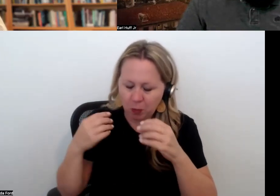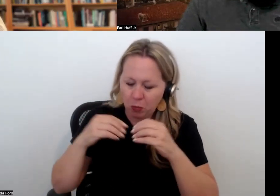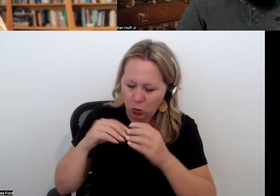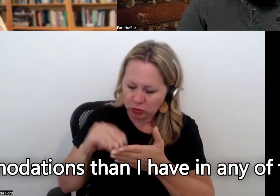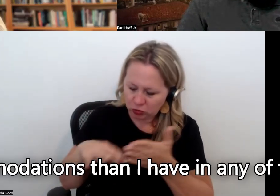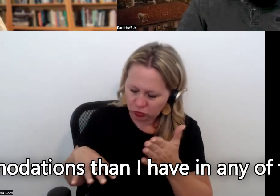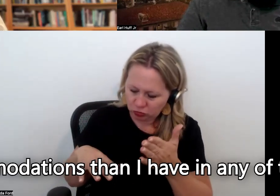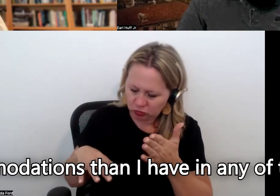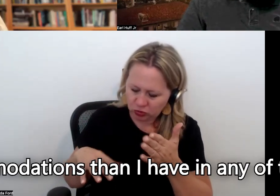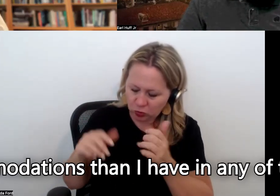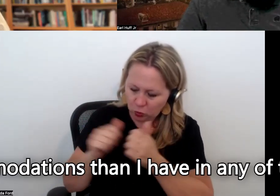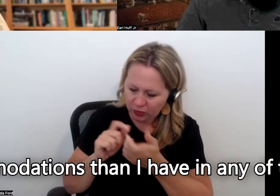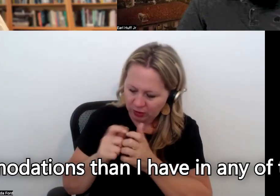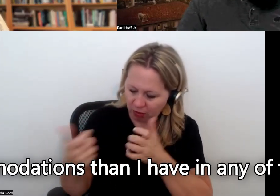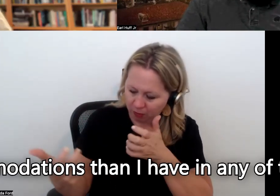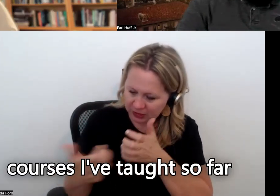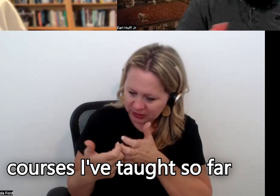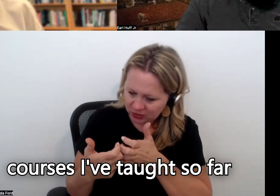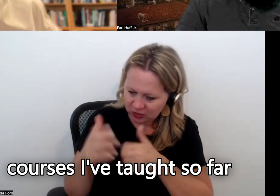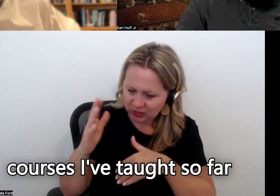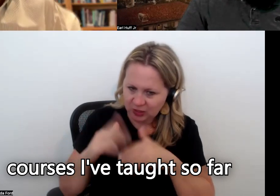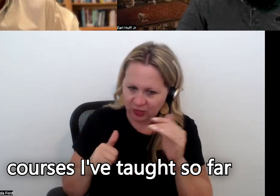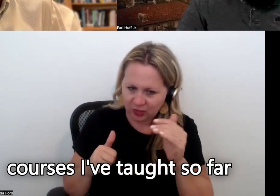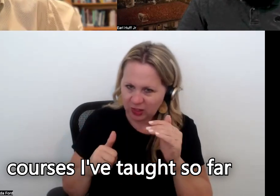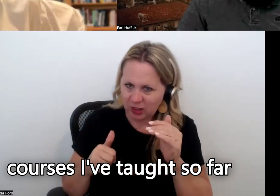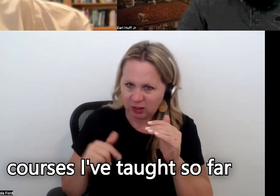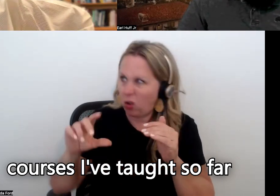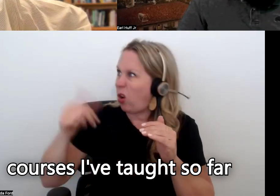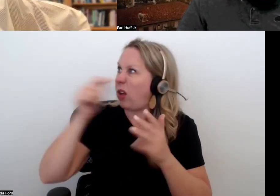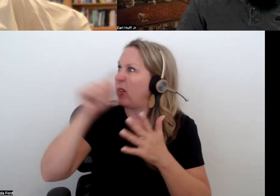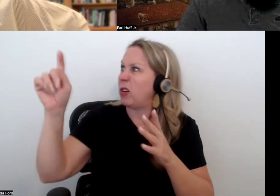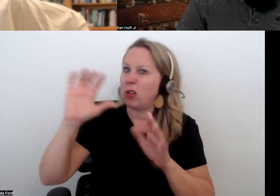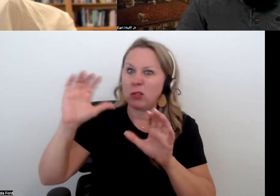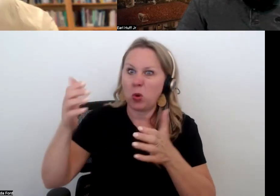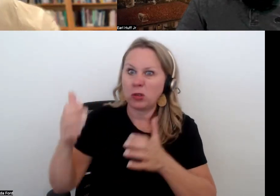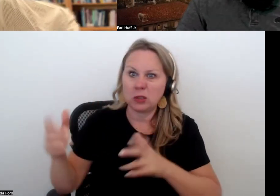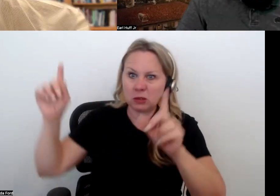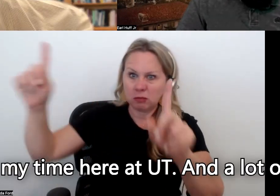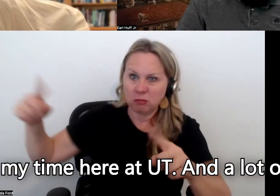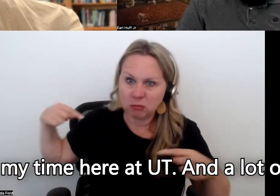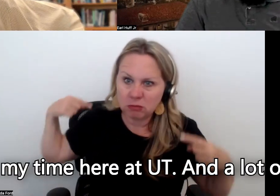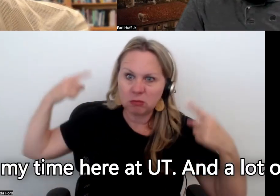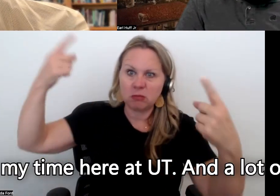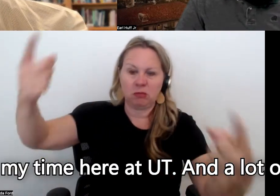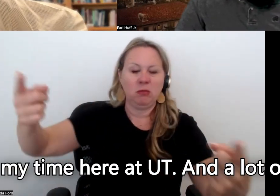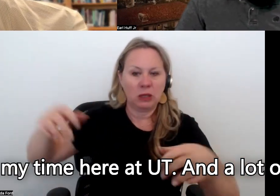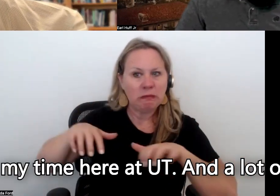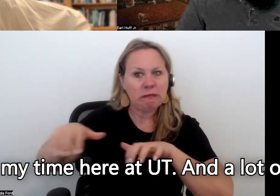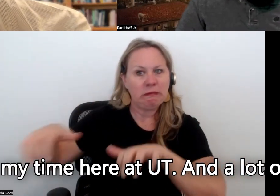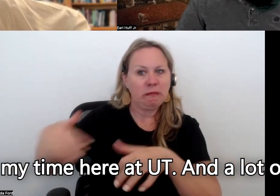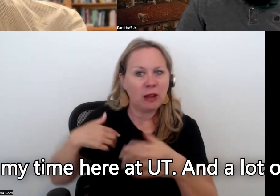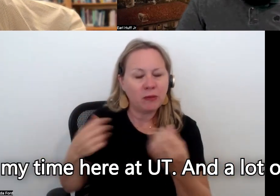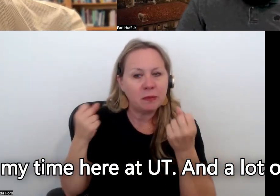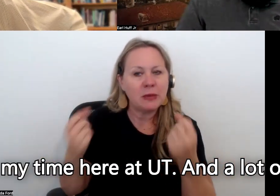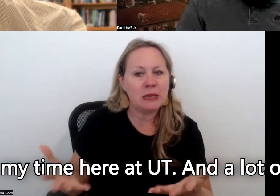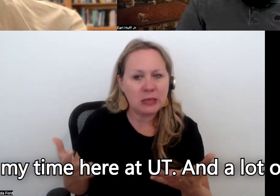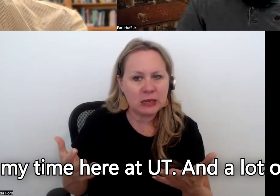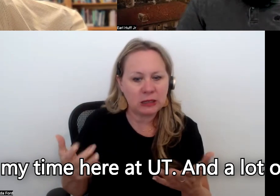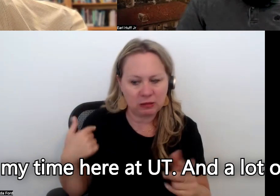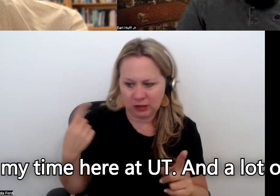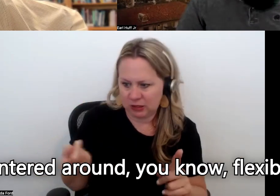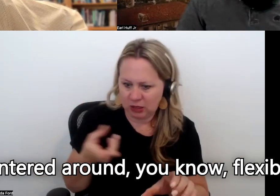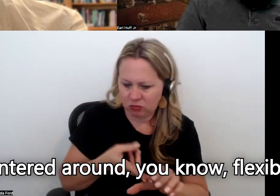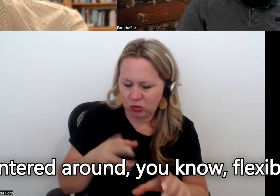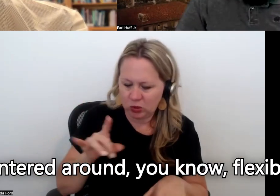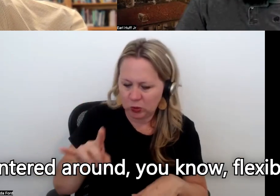with accommodations than I have in any of the courses I've taught so far uh, since my time here at UT. And